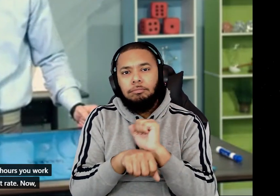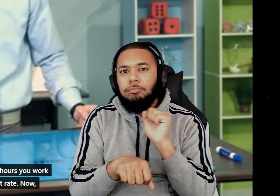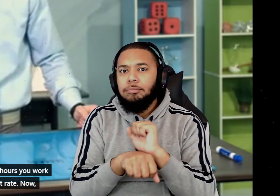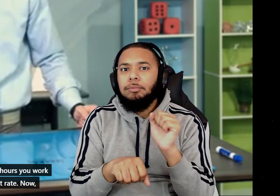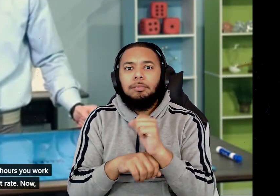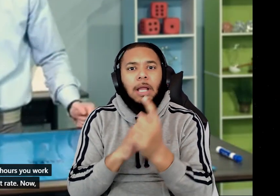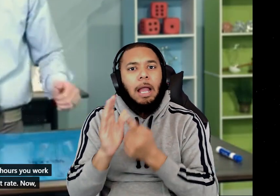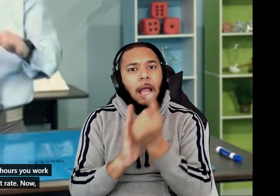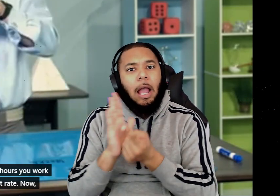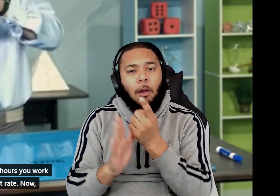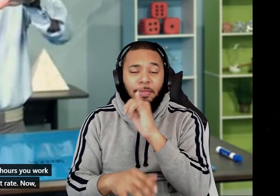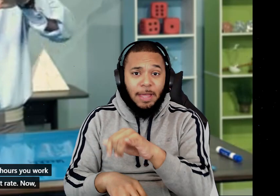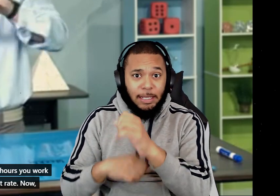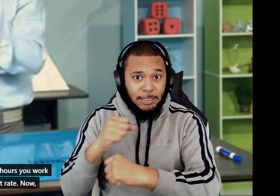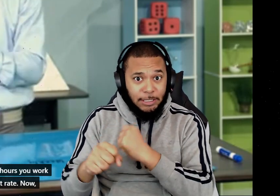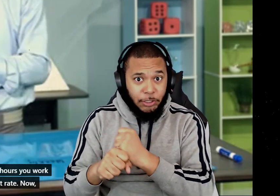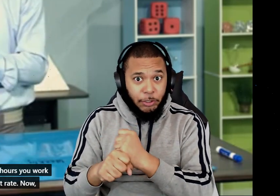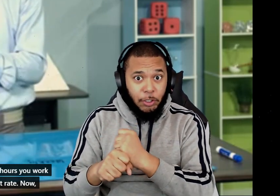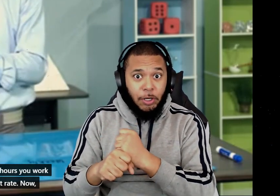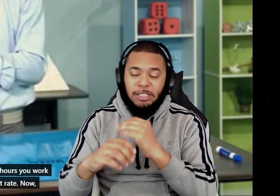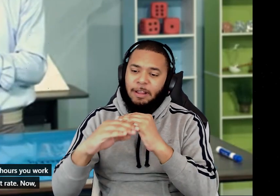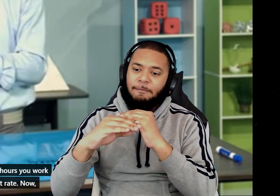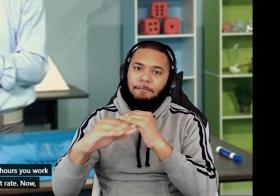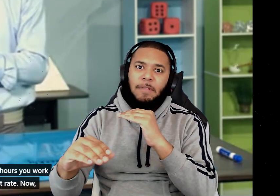in that year. It's a flat rate.